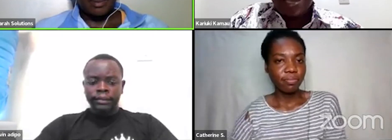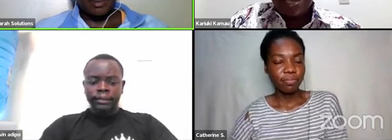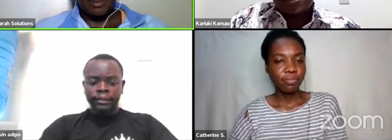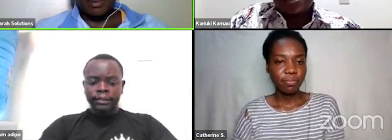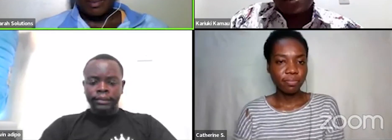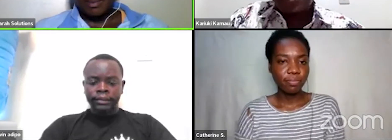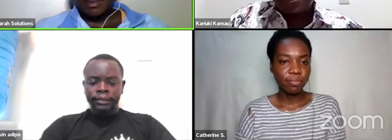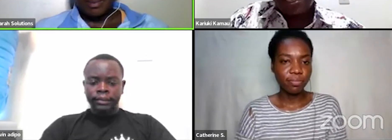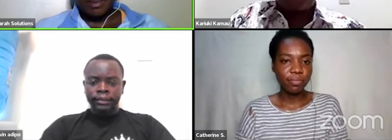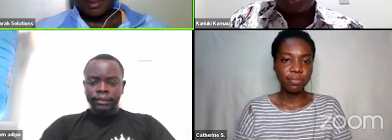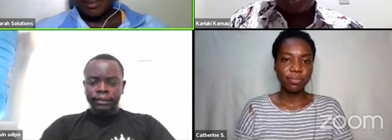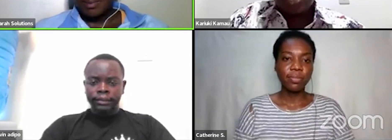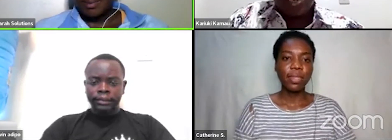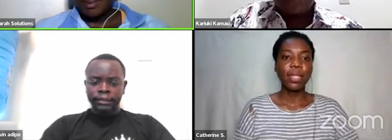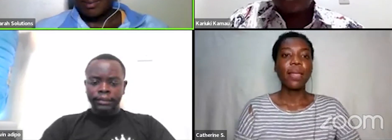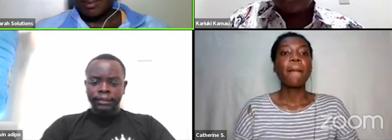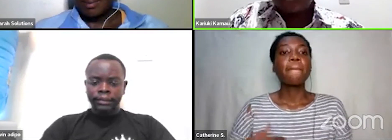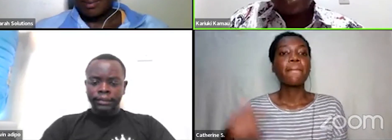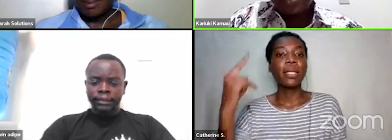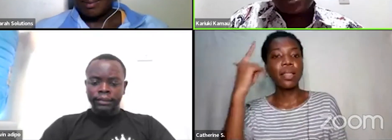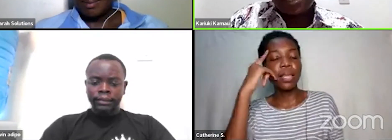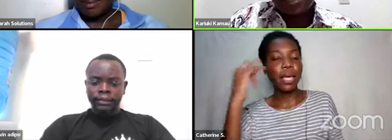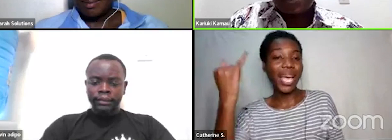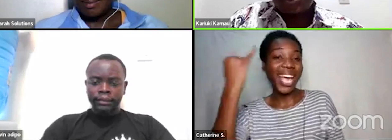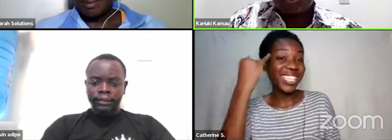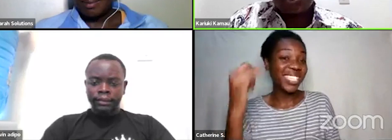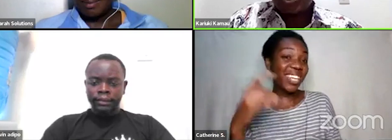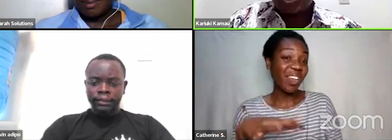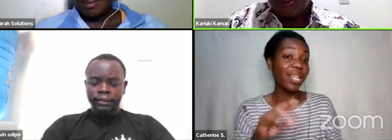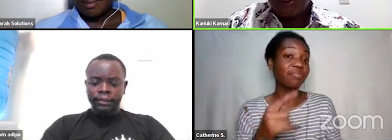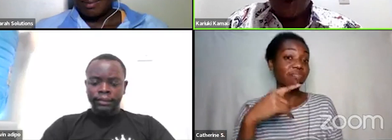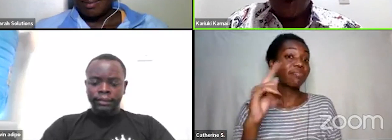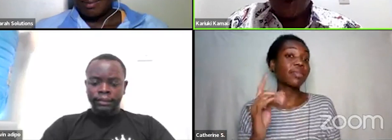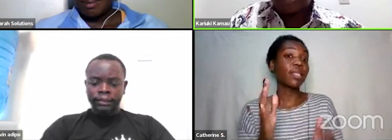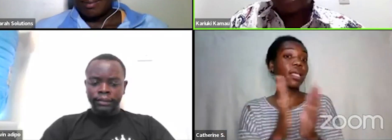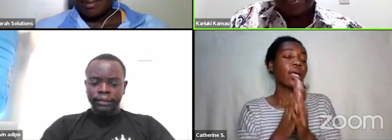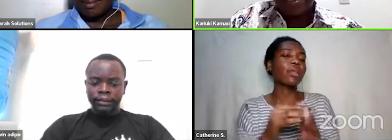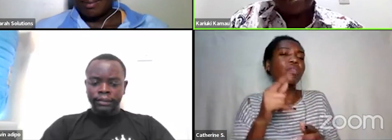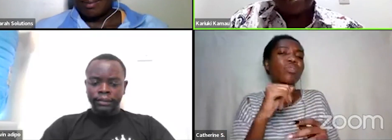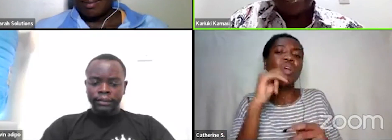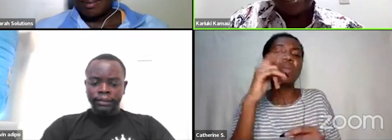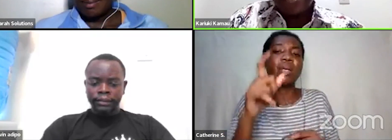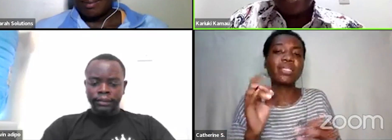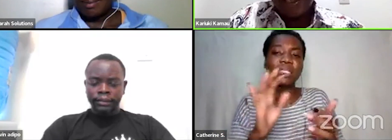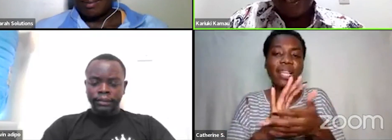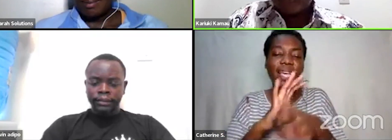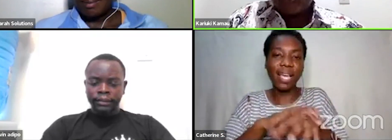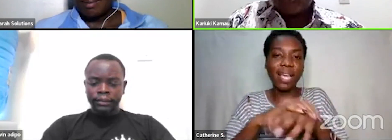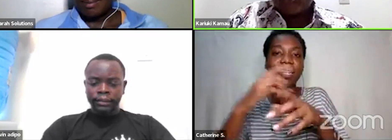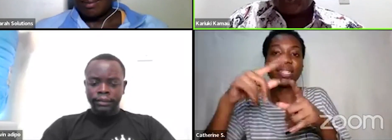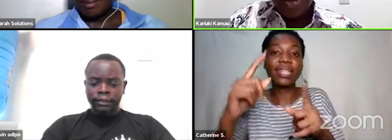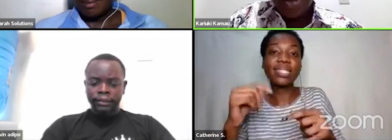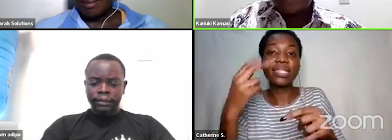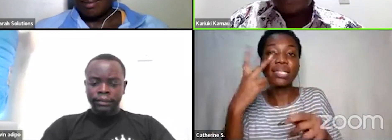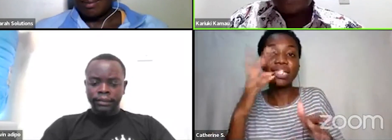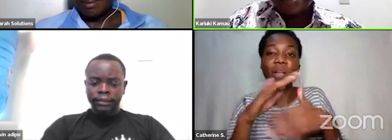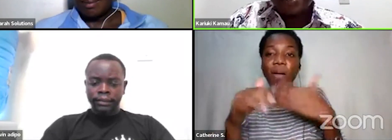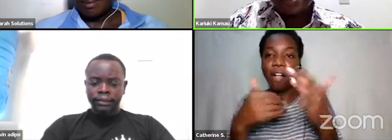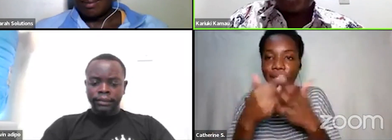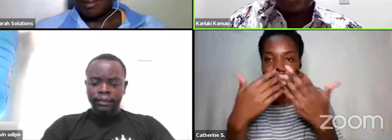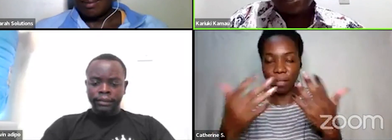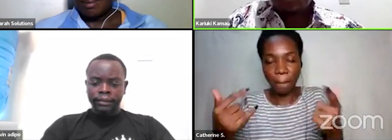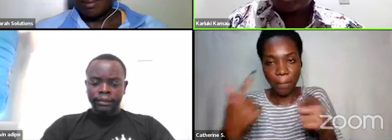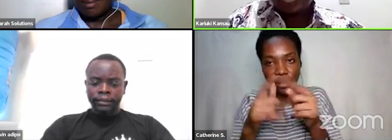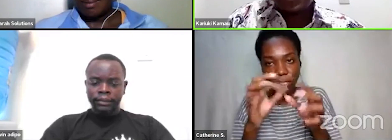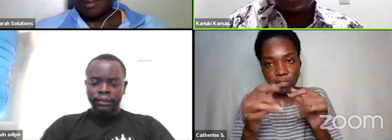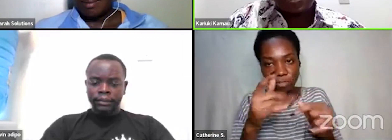I think when your idea is live, and you don't have to get it live to see all the whole staircase. If you have an